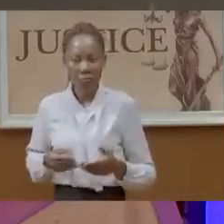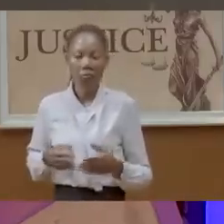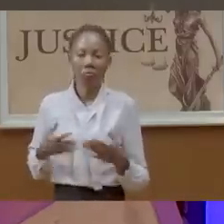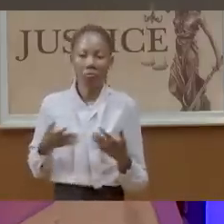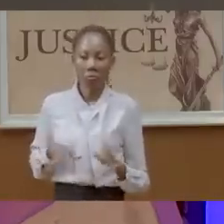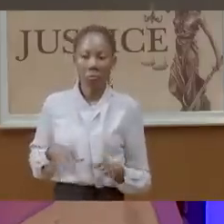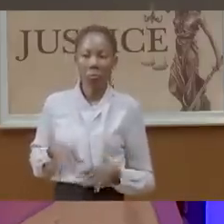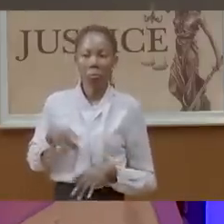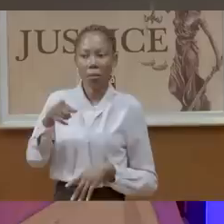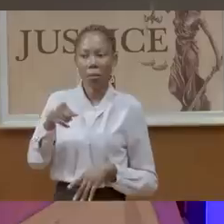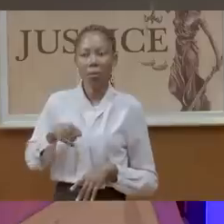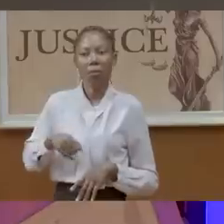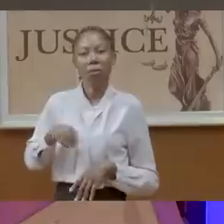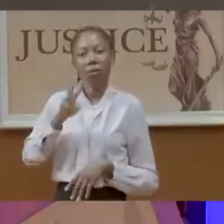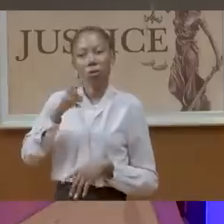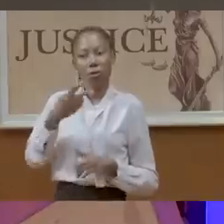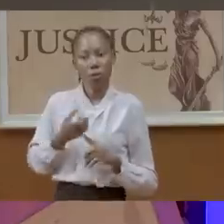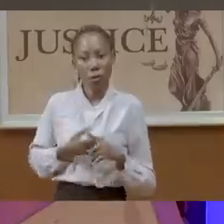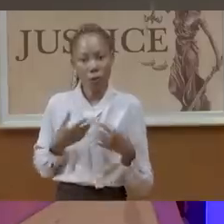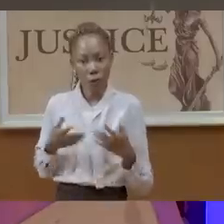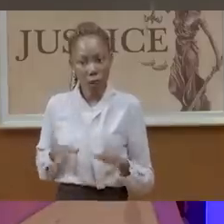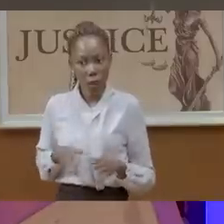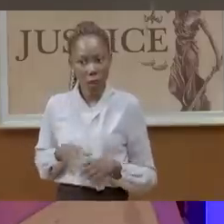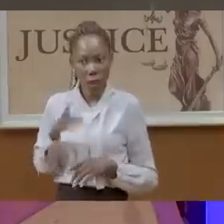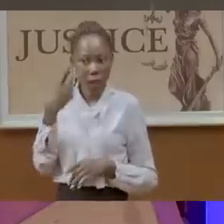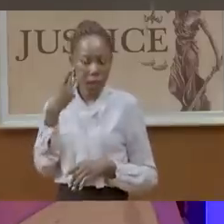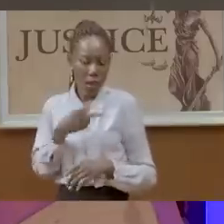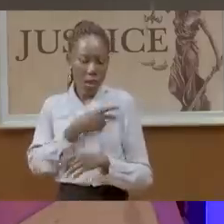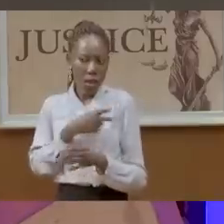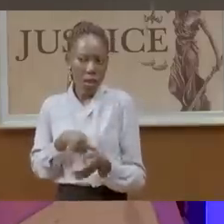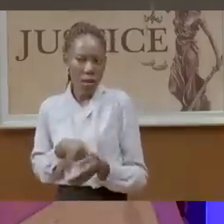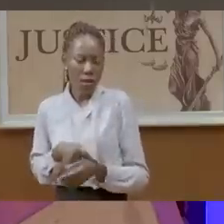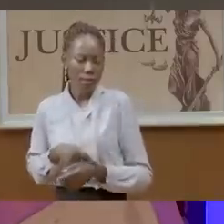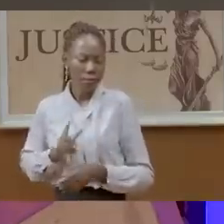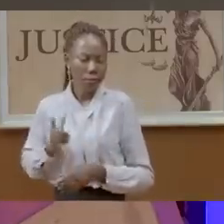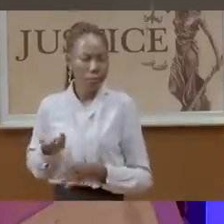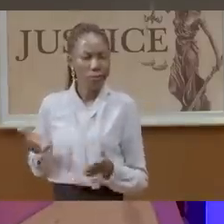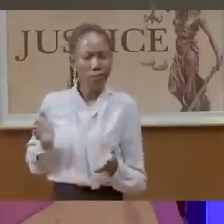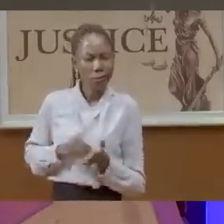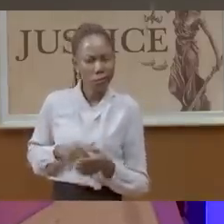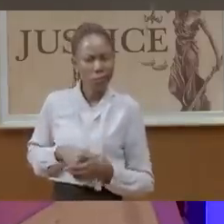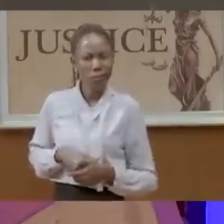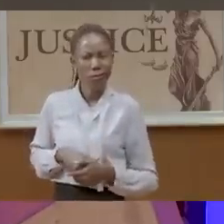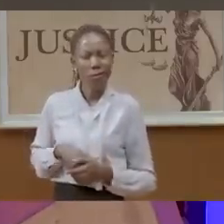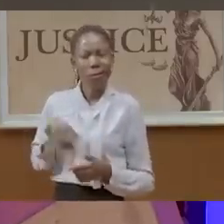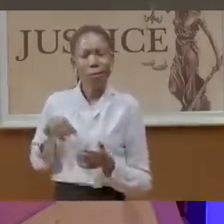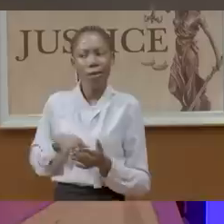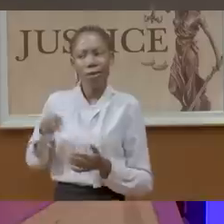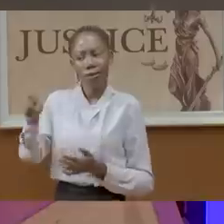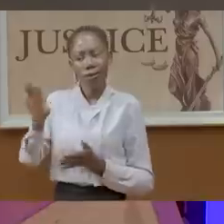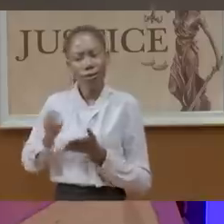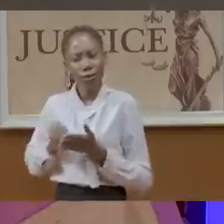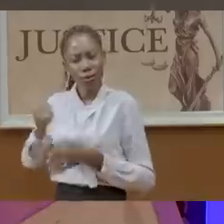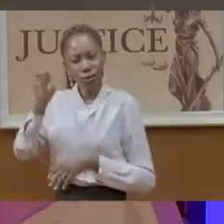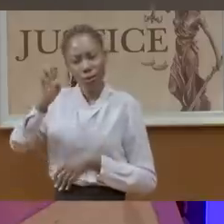marriage. I was a month pregnant. The next thing I saw was Uremu came visiting. She came for the wedding.